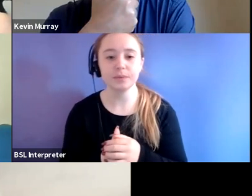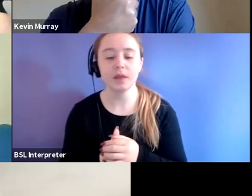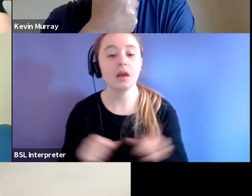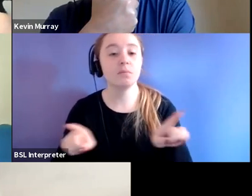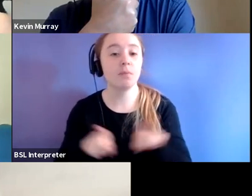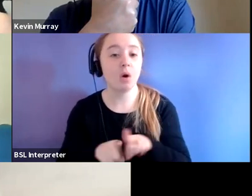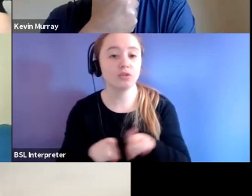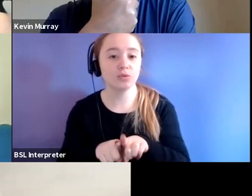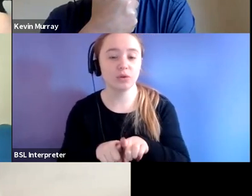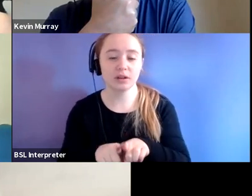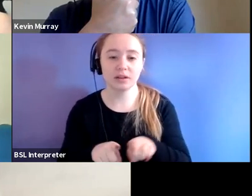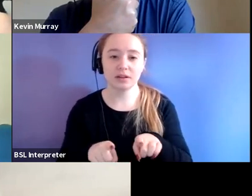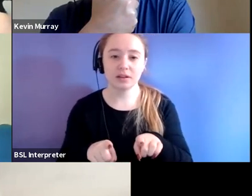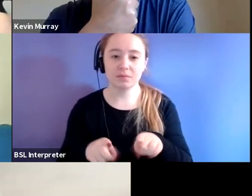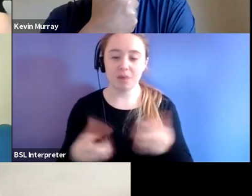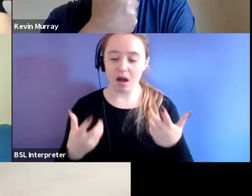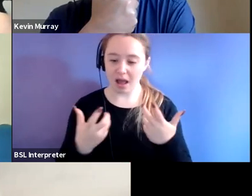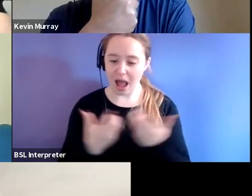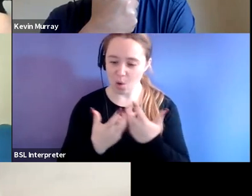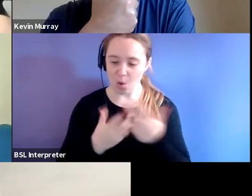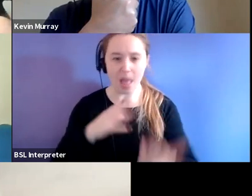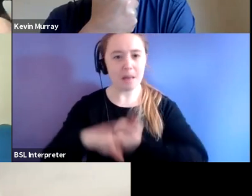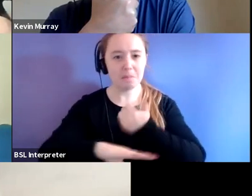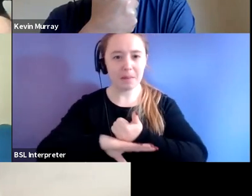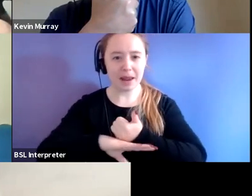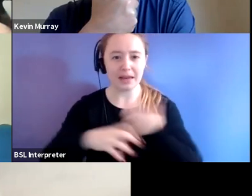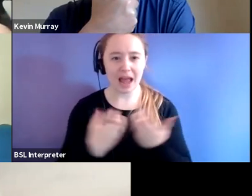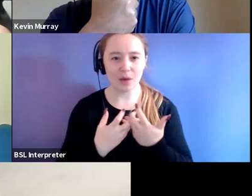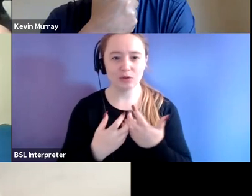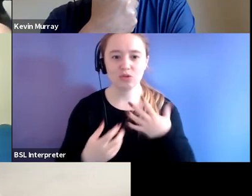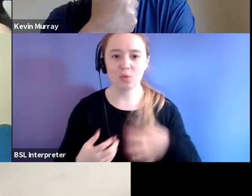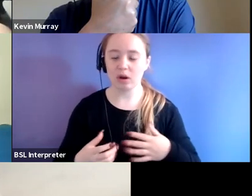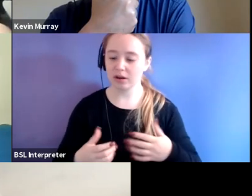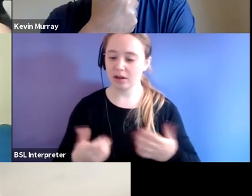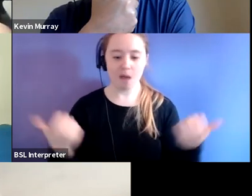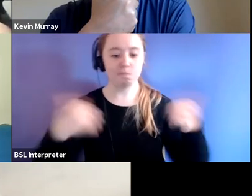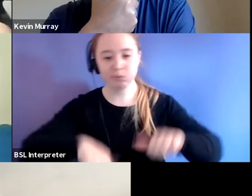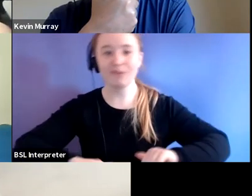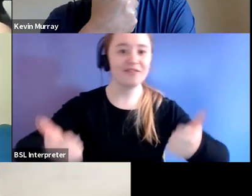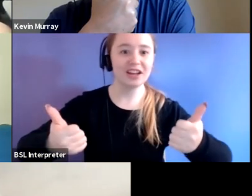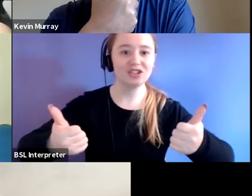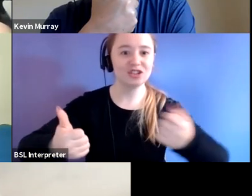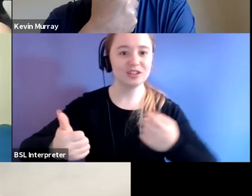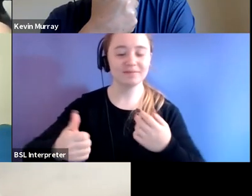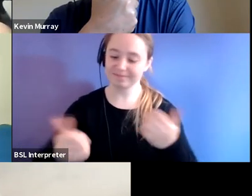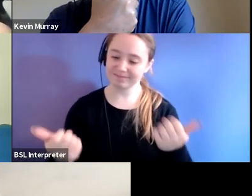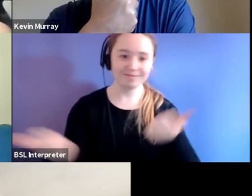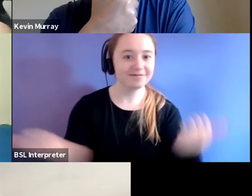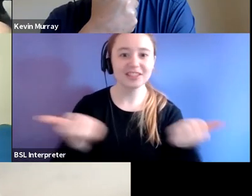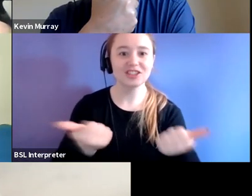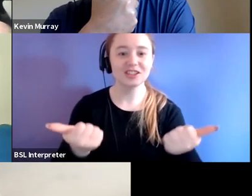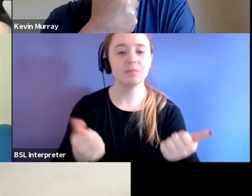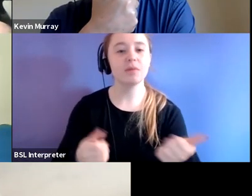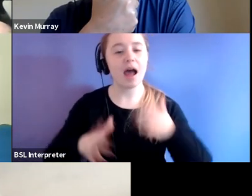and say, well, what does that actually mean for how we actually implement this? So it's not just tanking ahead and saying we've done it. It's a 20-minute neighbourhood. It's making sure that before you get